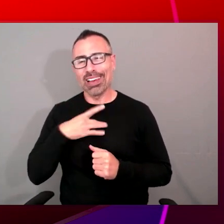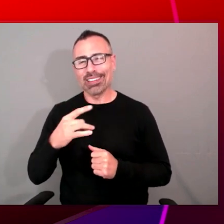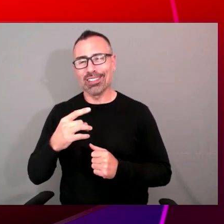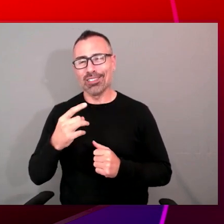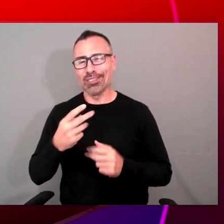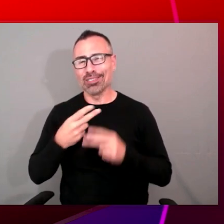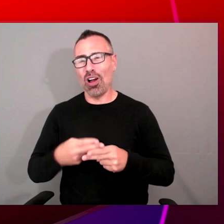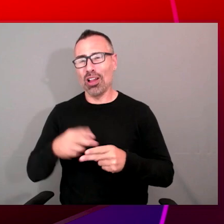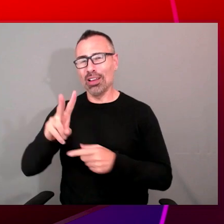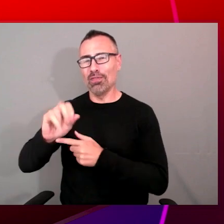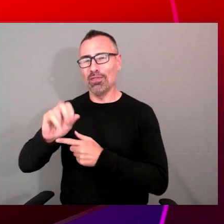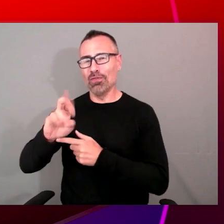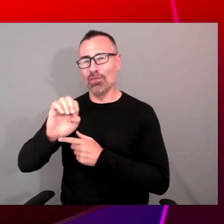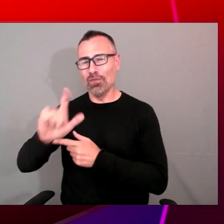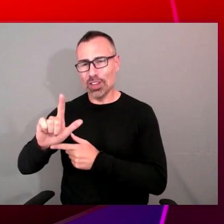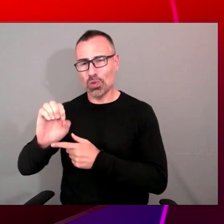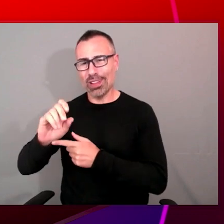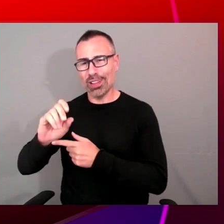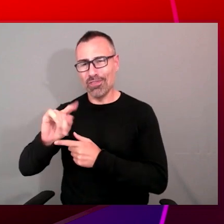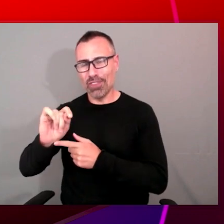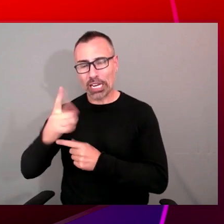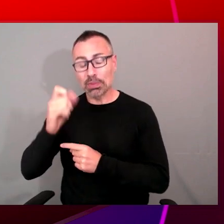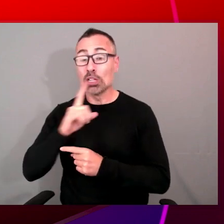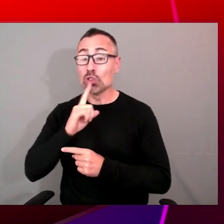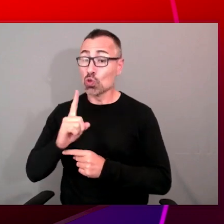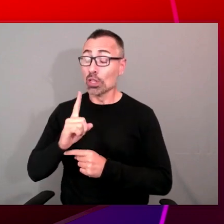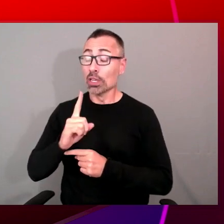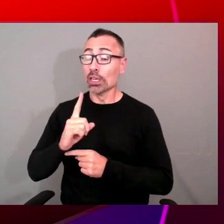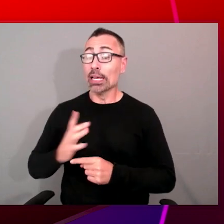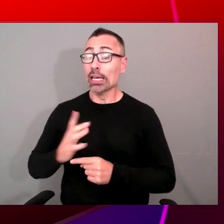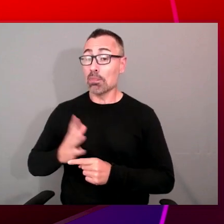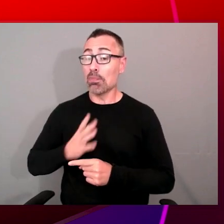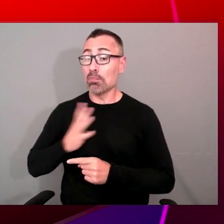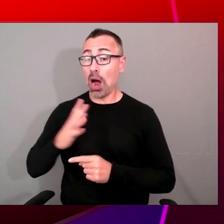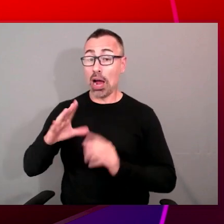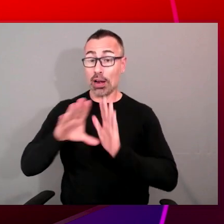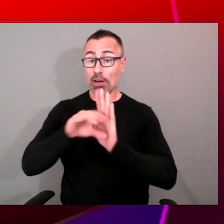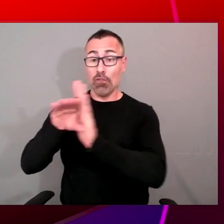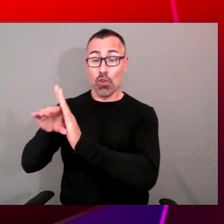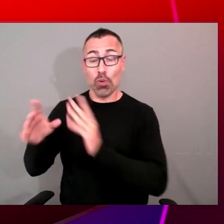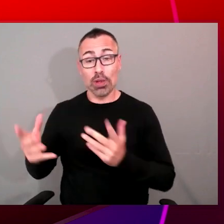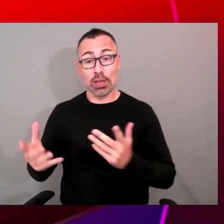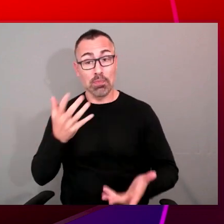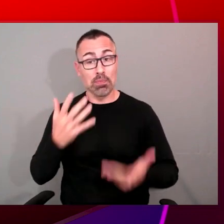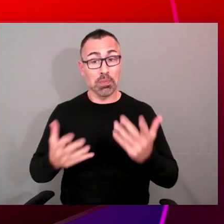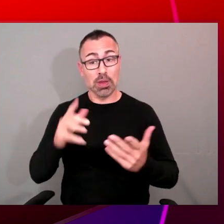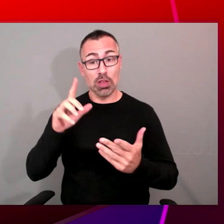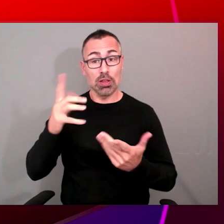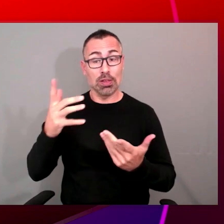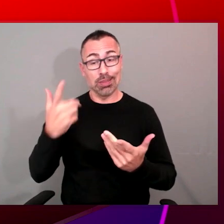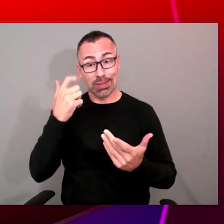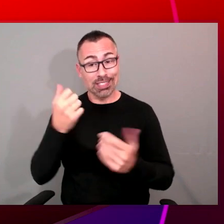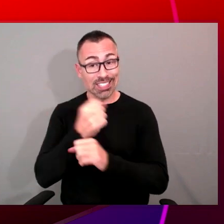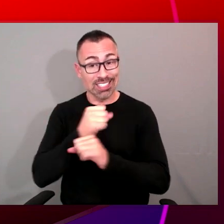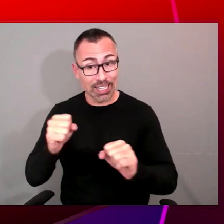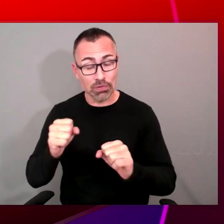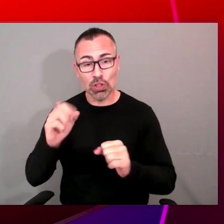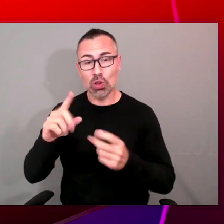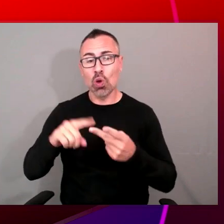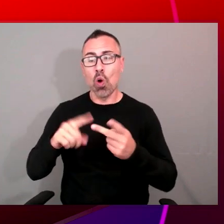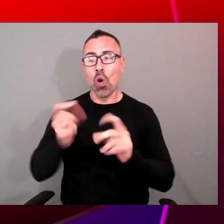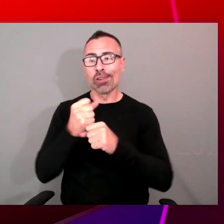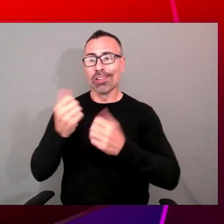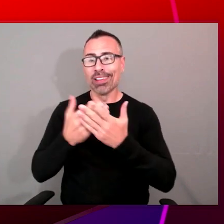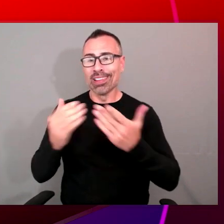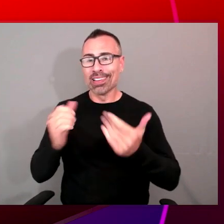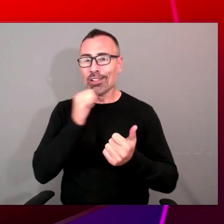they are truly modern filmmaking. So it is a question of safety or creating things that are not in